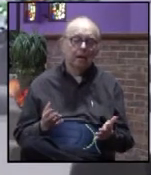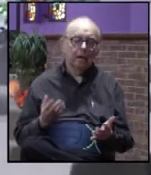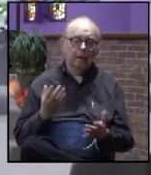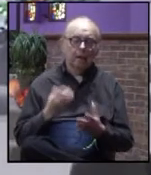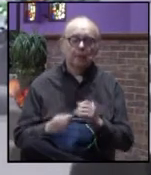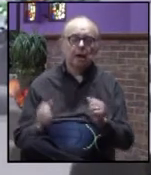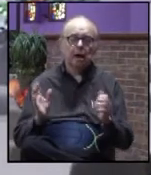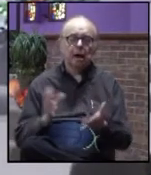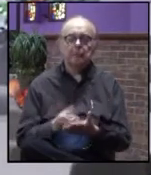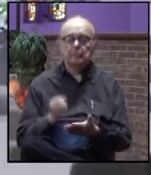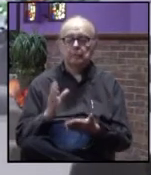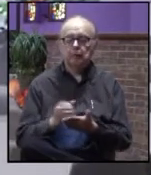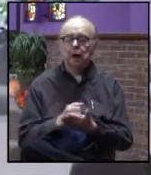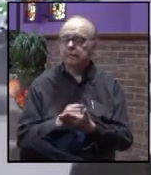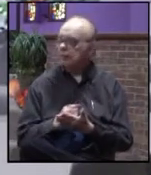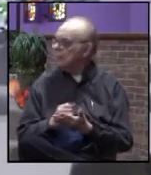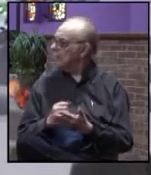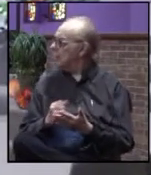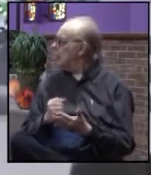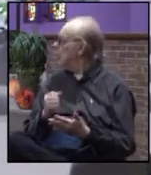bought